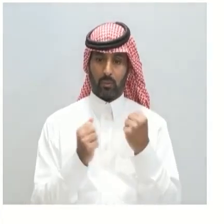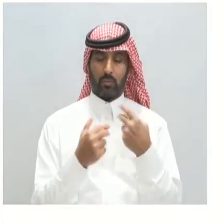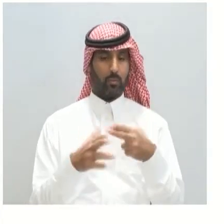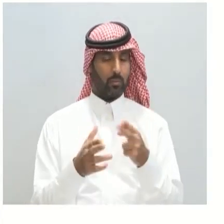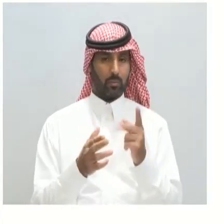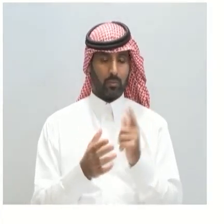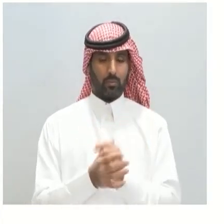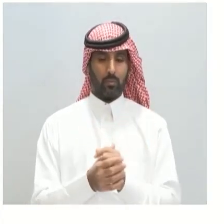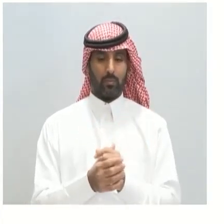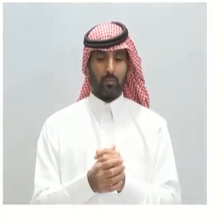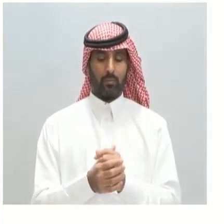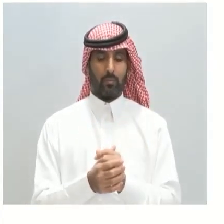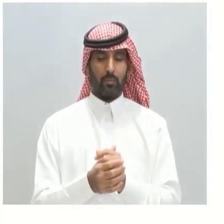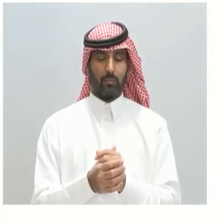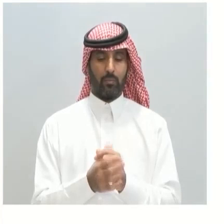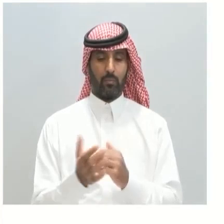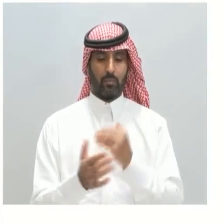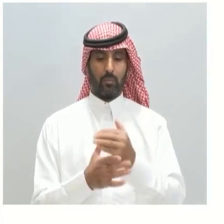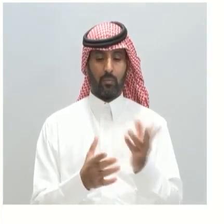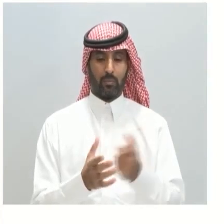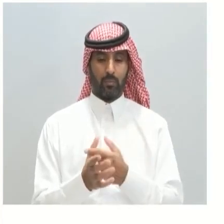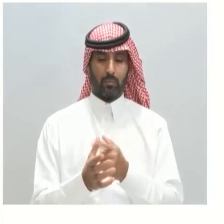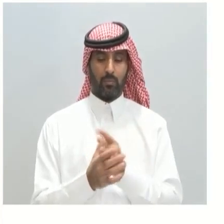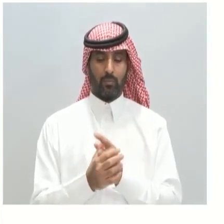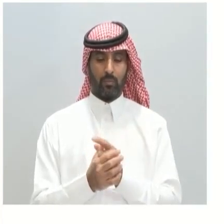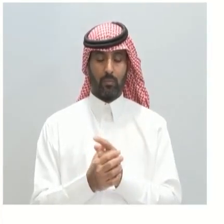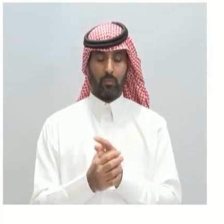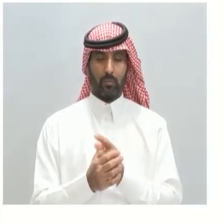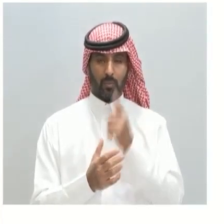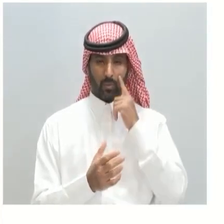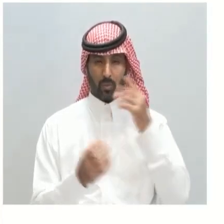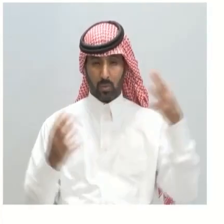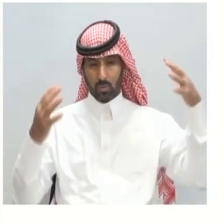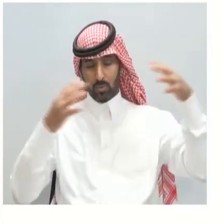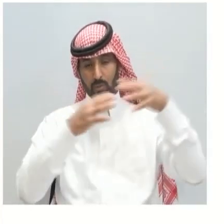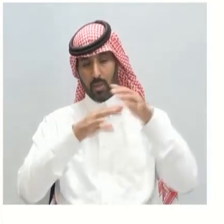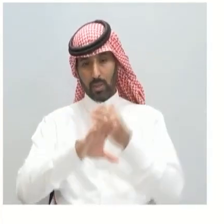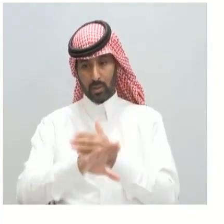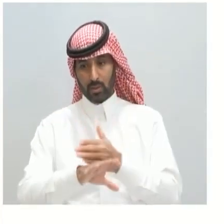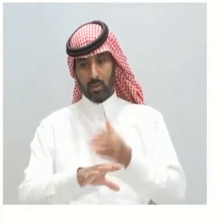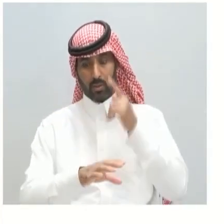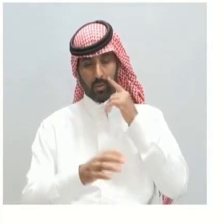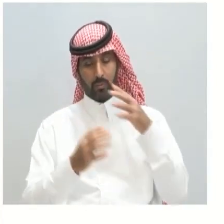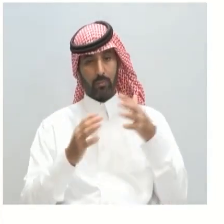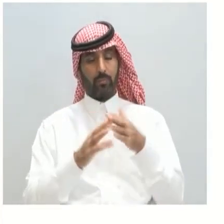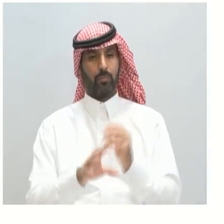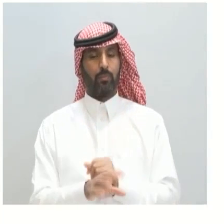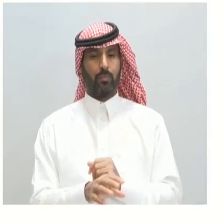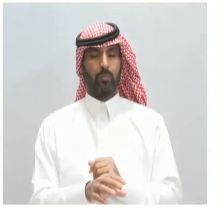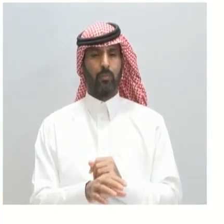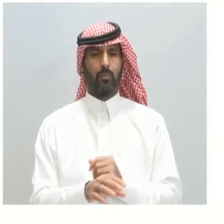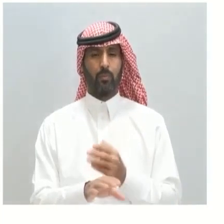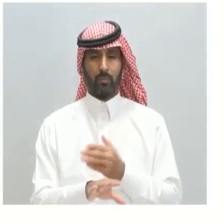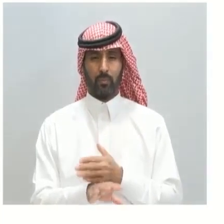earlier. So when it starts what? Very good. When it starts getting dark earlier. So the earlier it gets